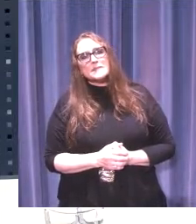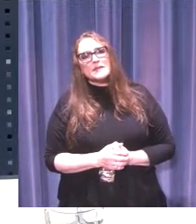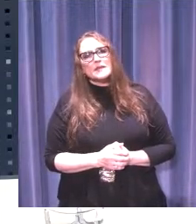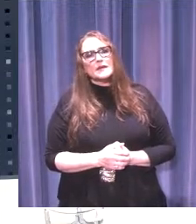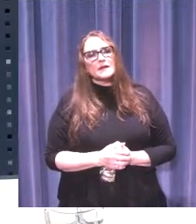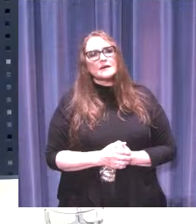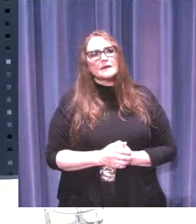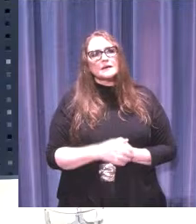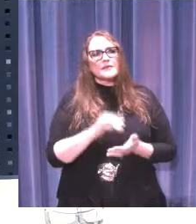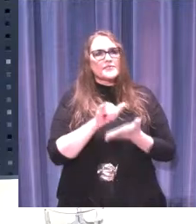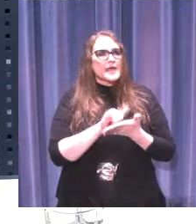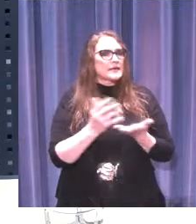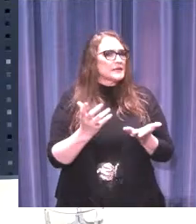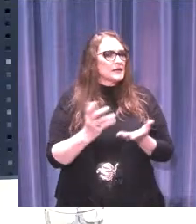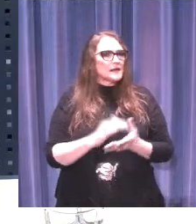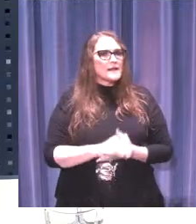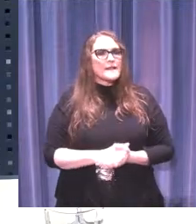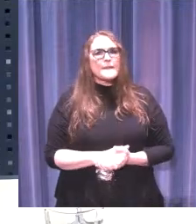is that